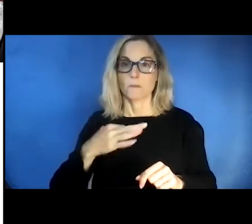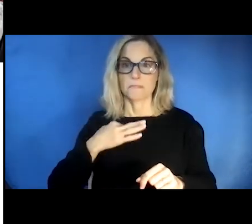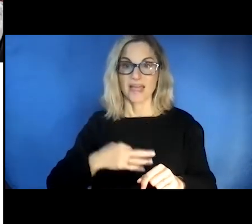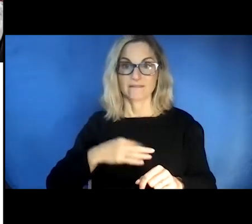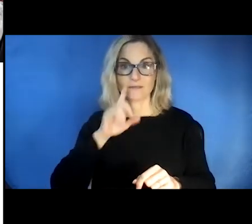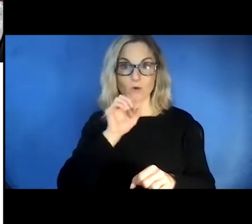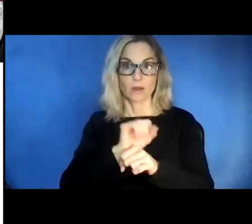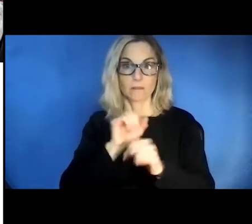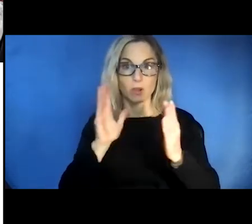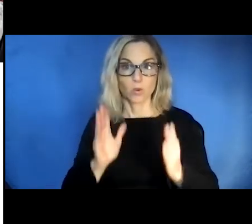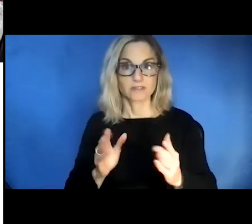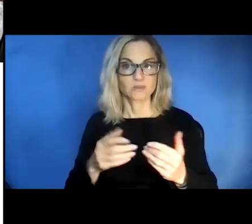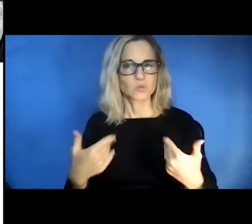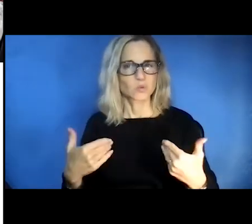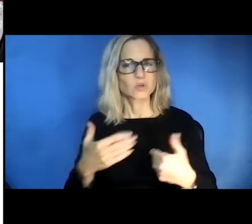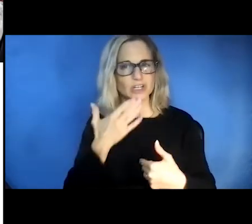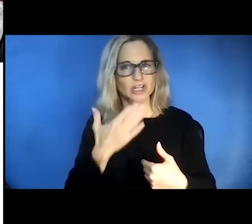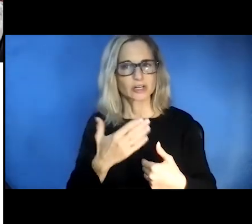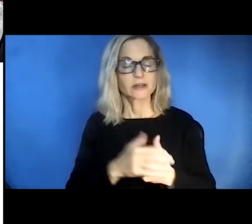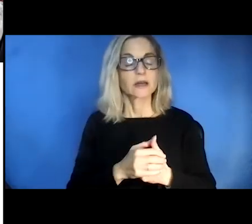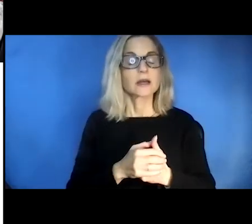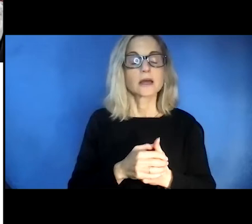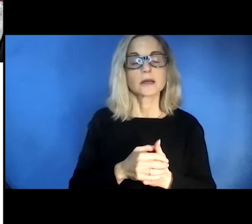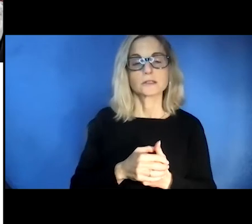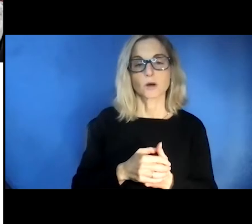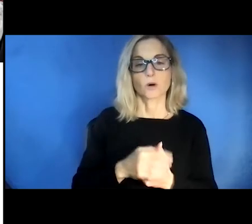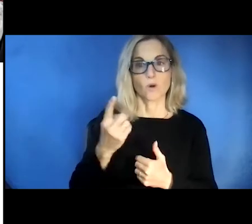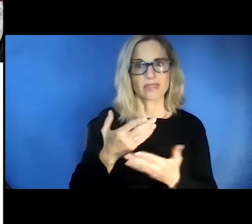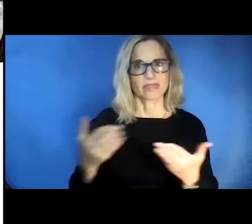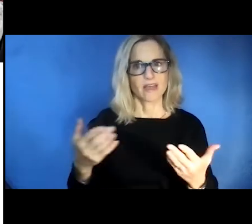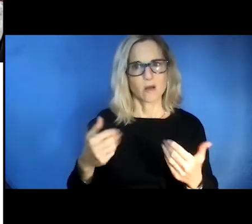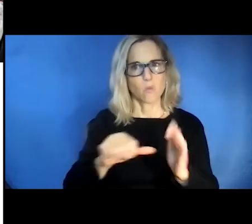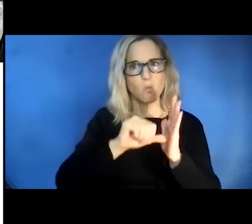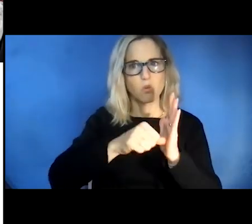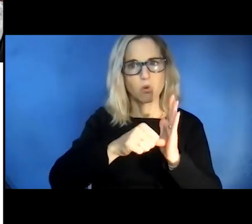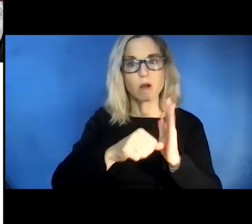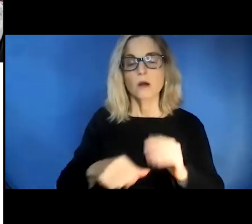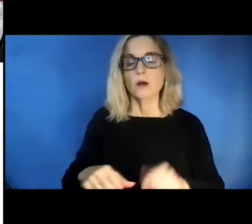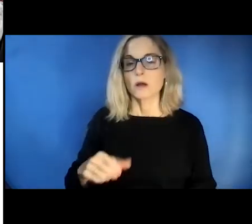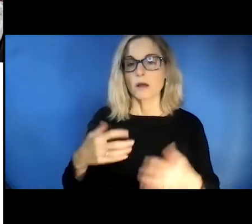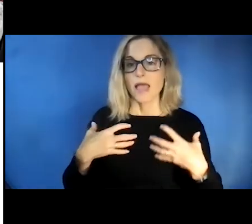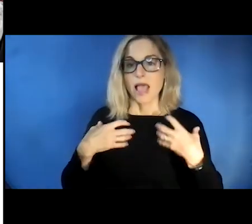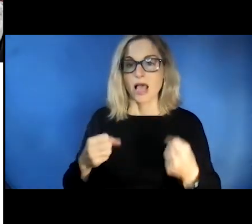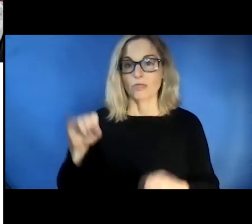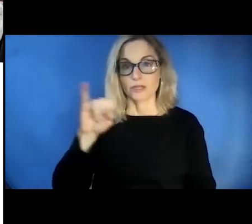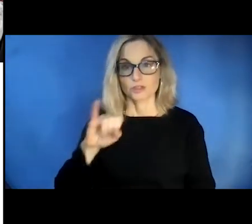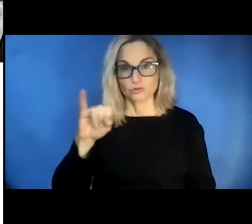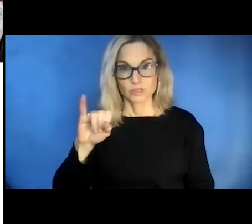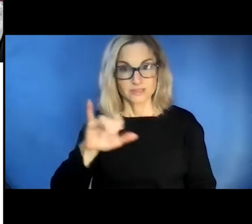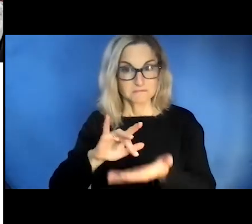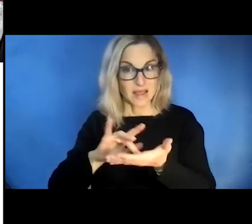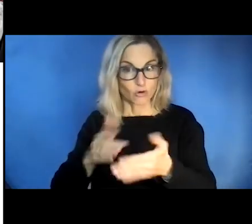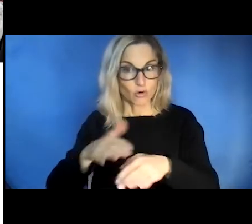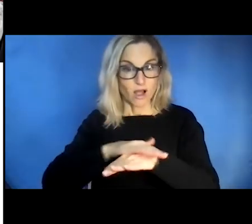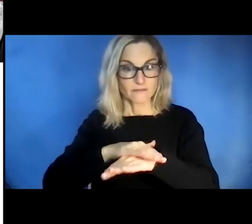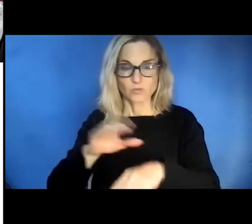One thing that really stands out to me is that they offer 100% medical coverage. That means there's no payroll deductions